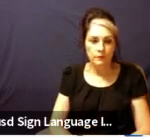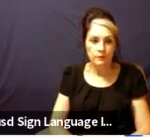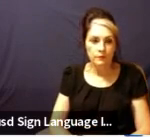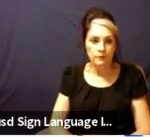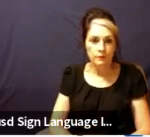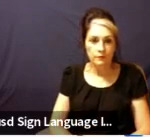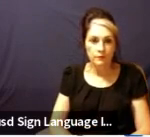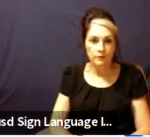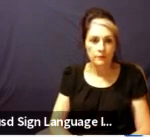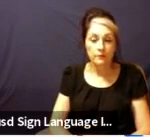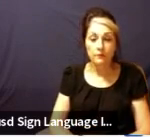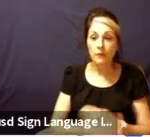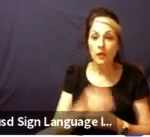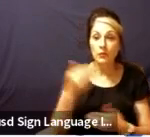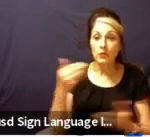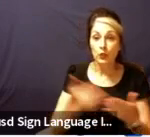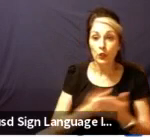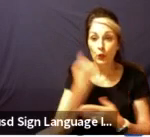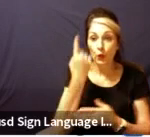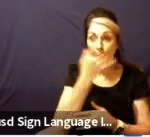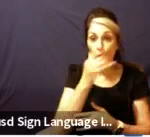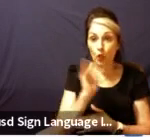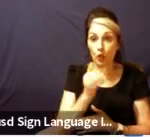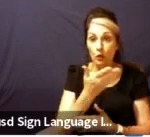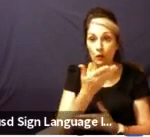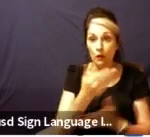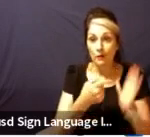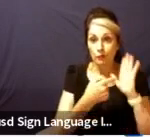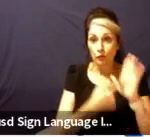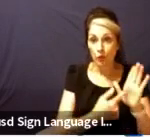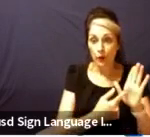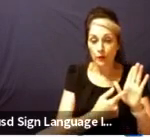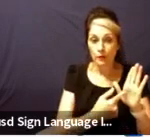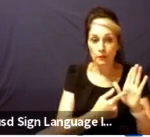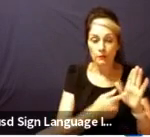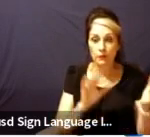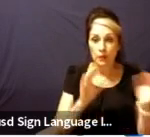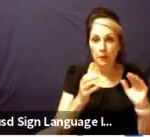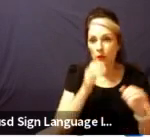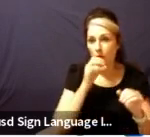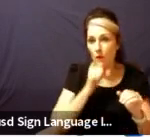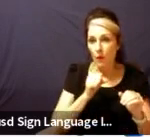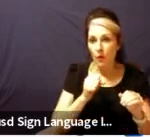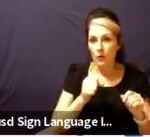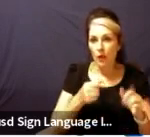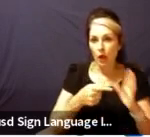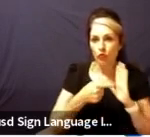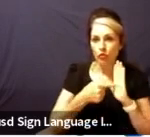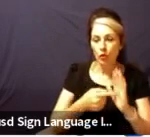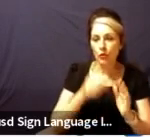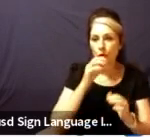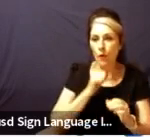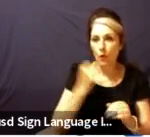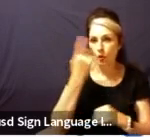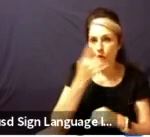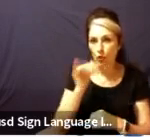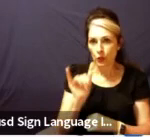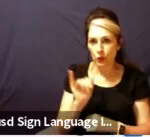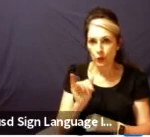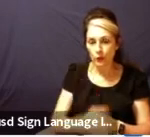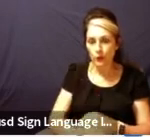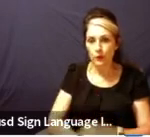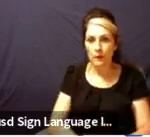But yeah, this was the new look. This is what it would look like versus the old look. I'm gonna go back to the old look.